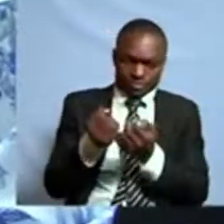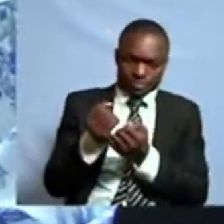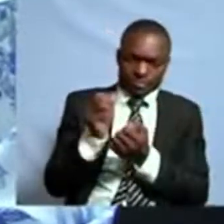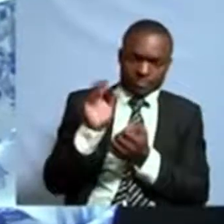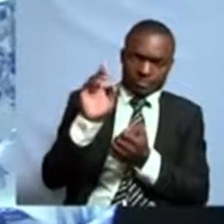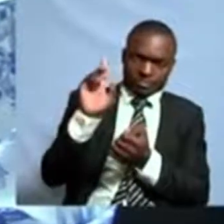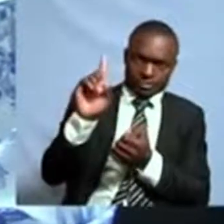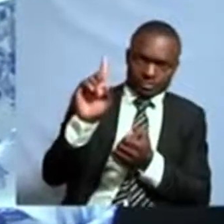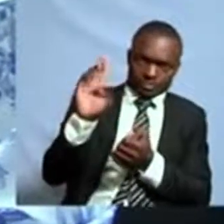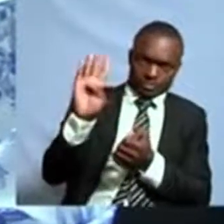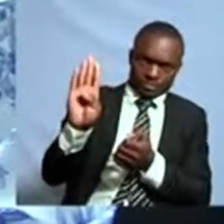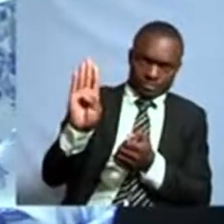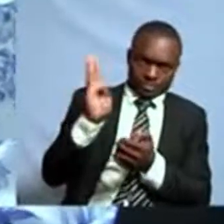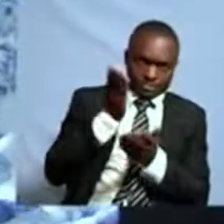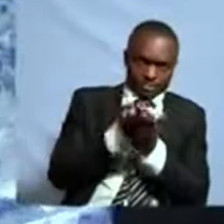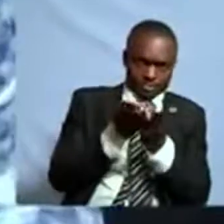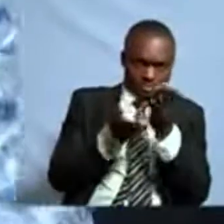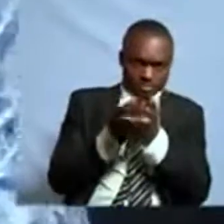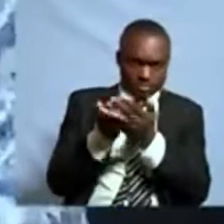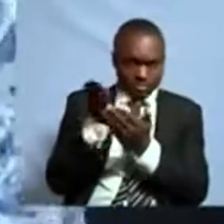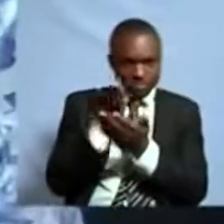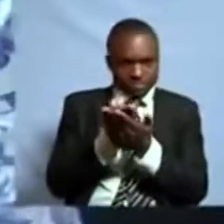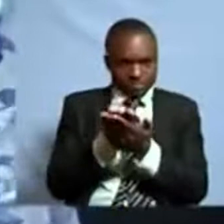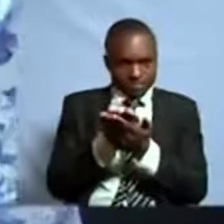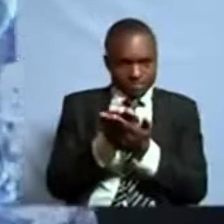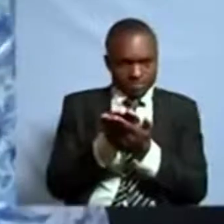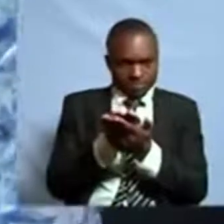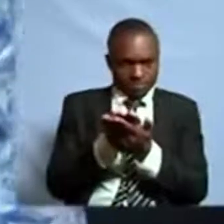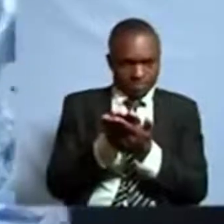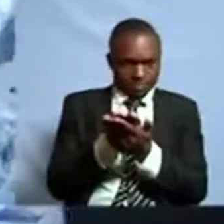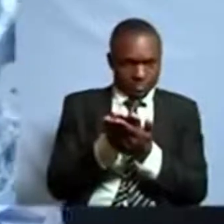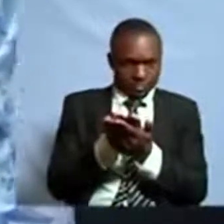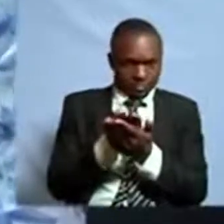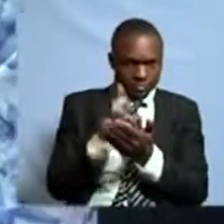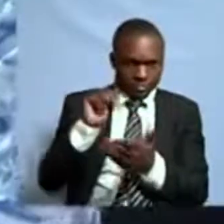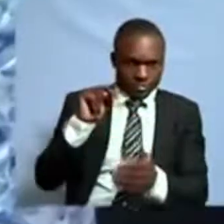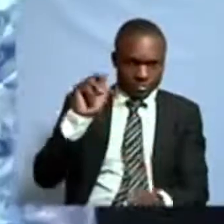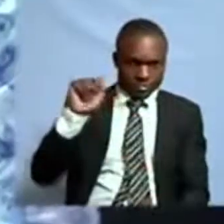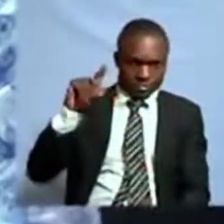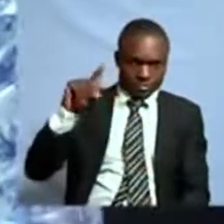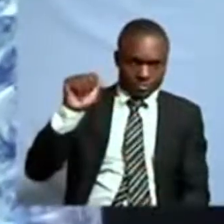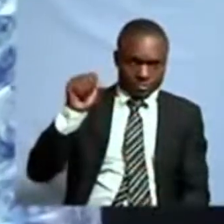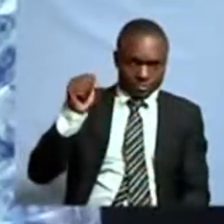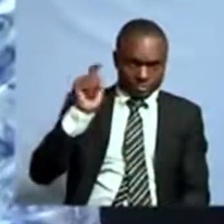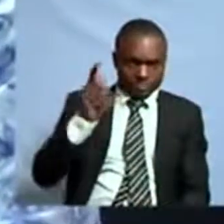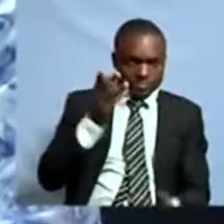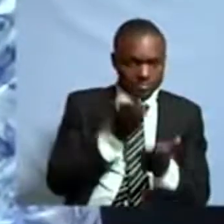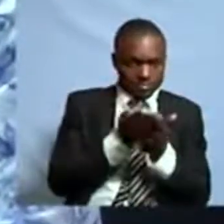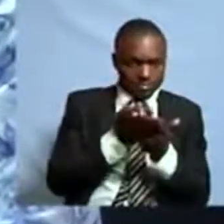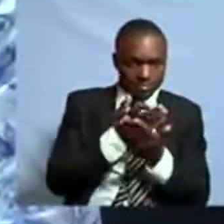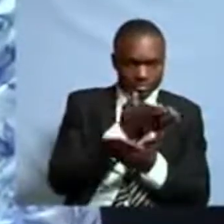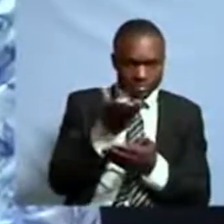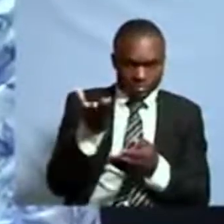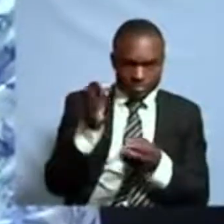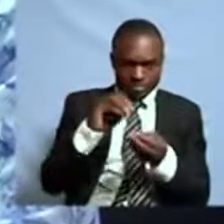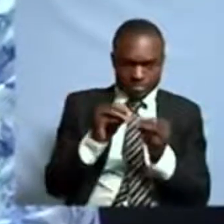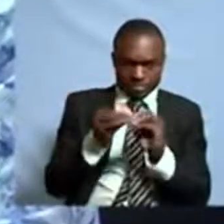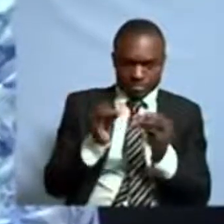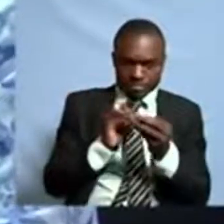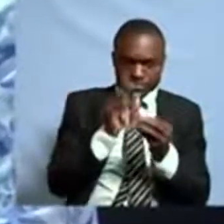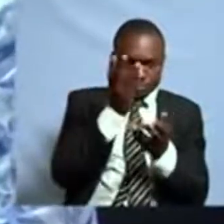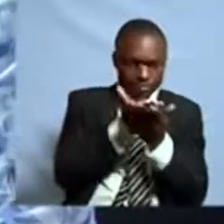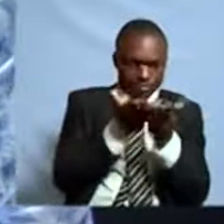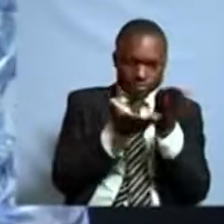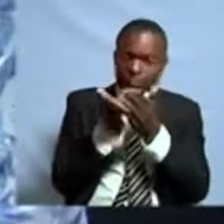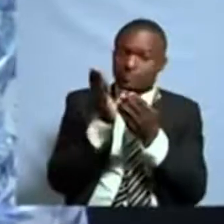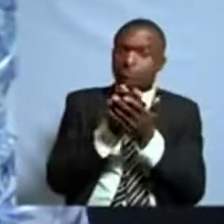1B, contributions to the existing fund. We have proposed that there be a minimum number of contributions, and it's